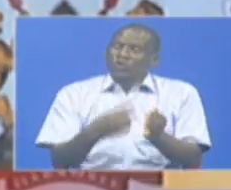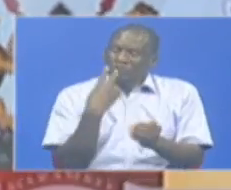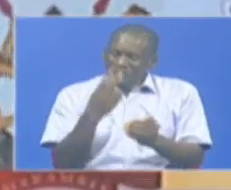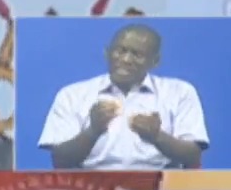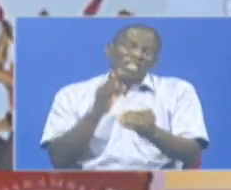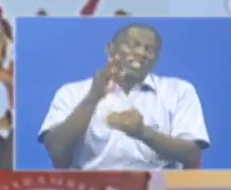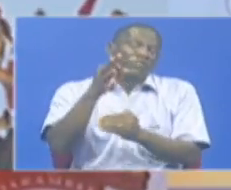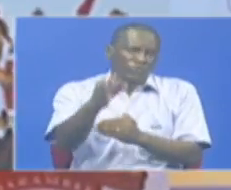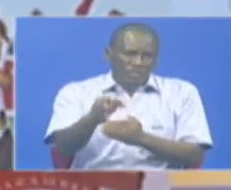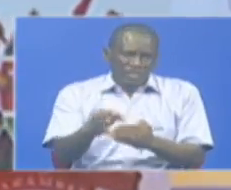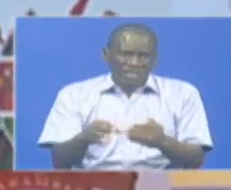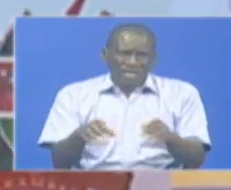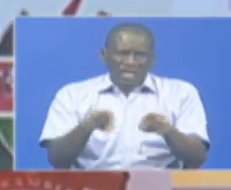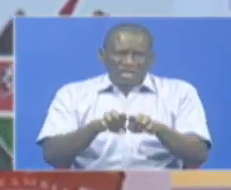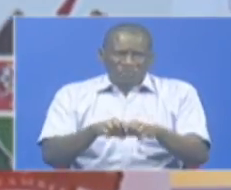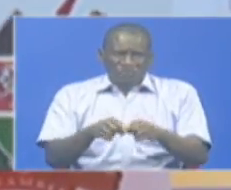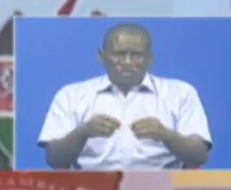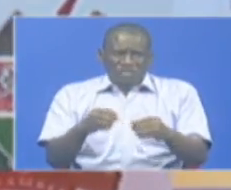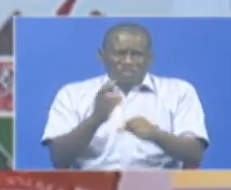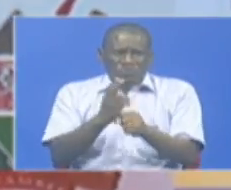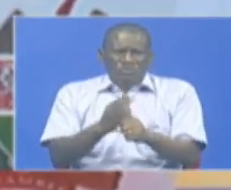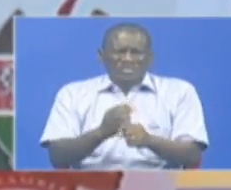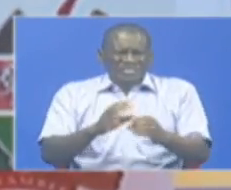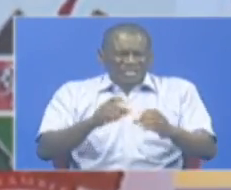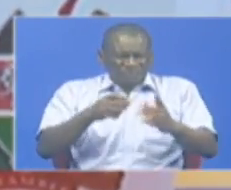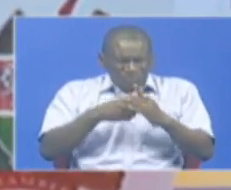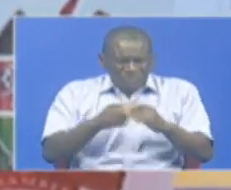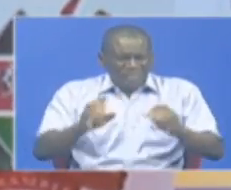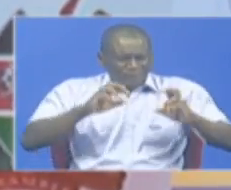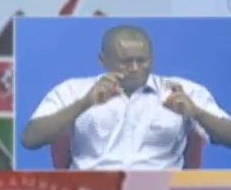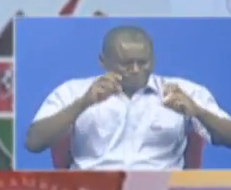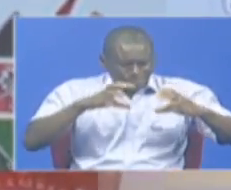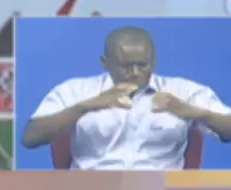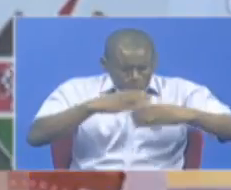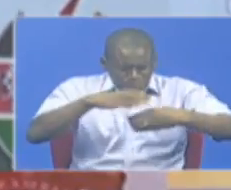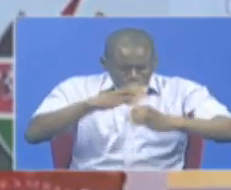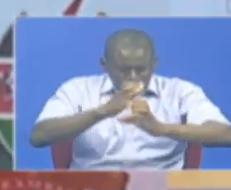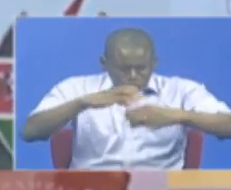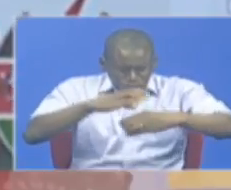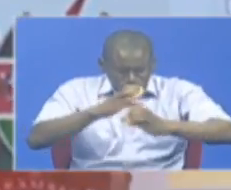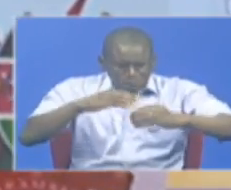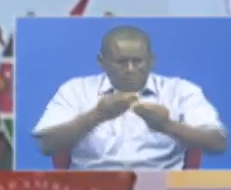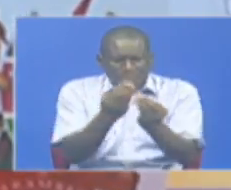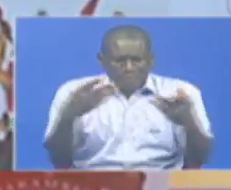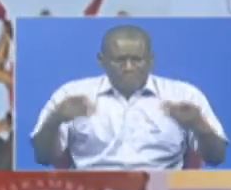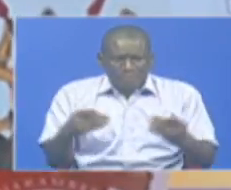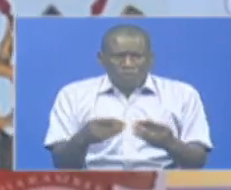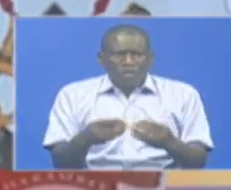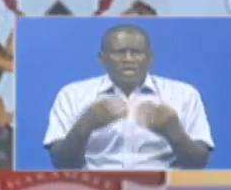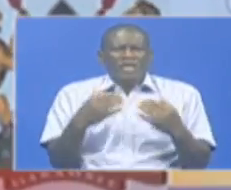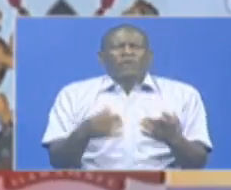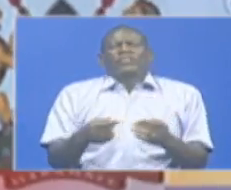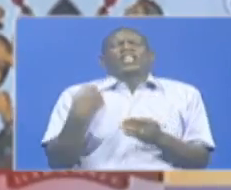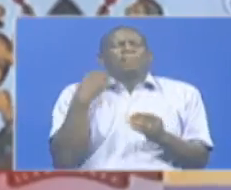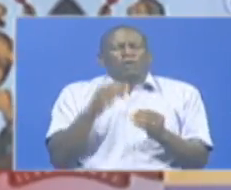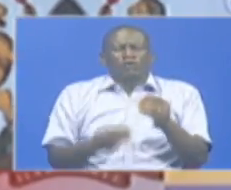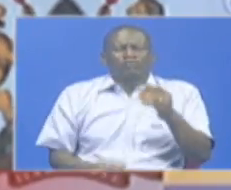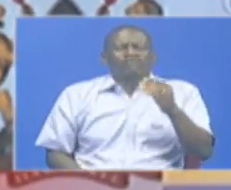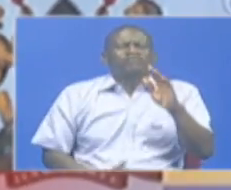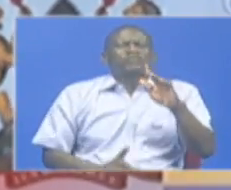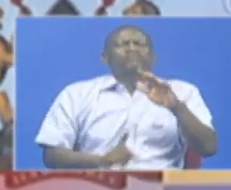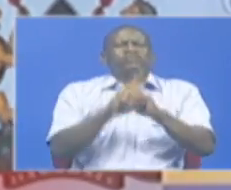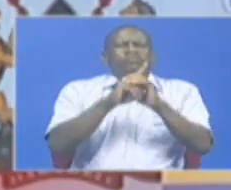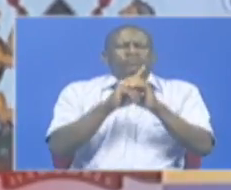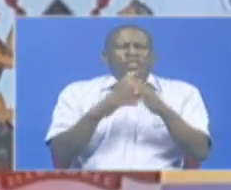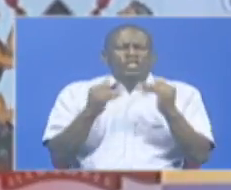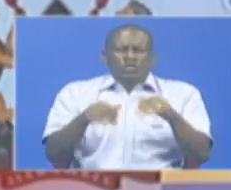days ahead is as we deploy our mass testing, using rapid testing, we will actually see the prevalence go up. So this is a wait and